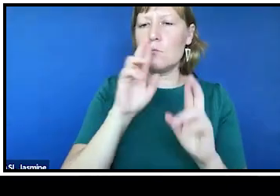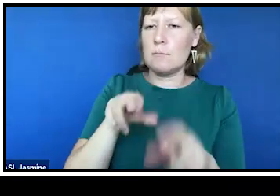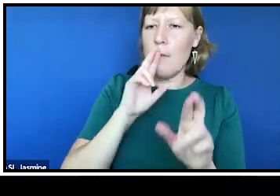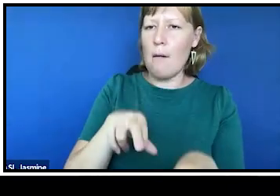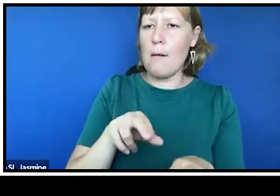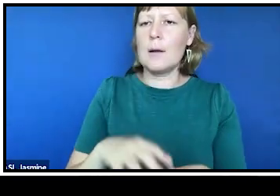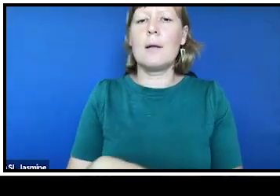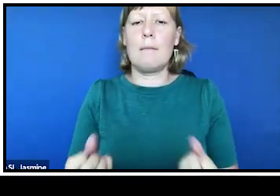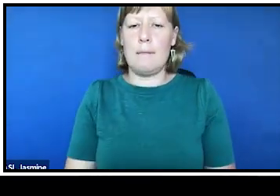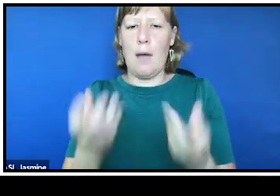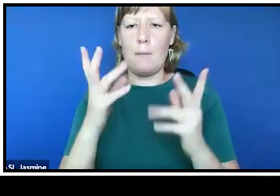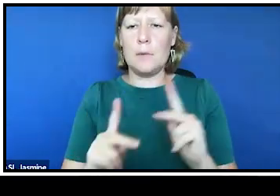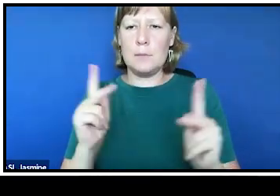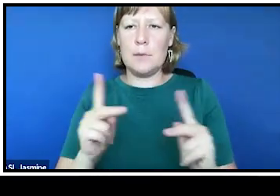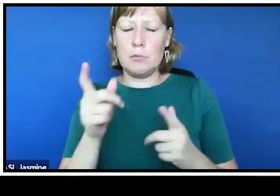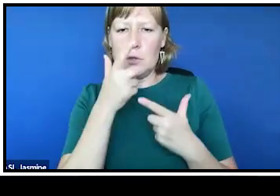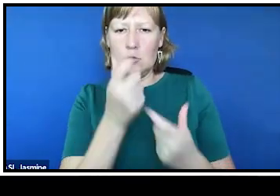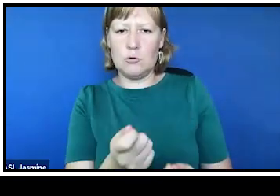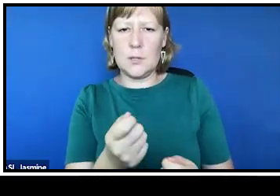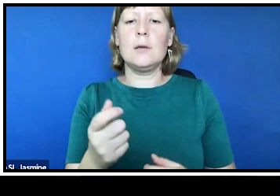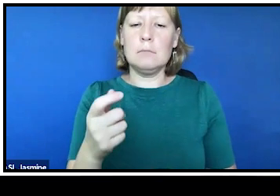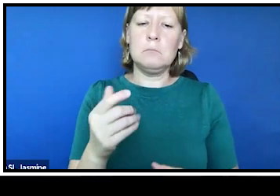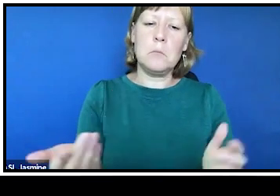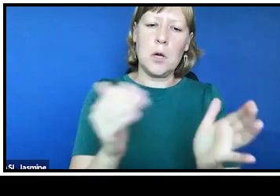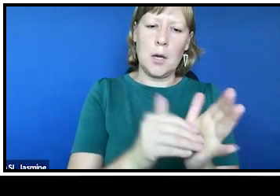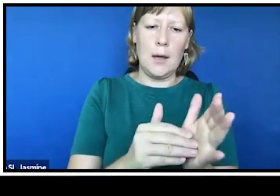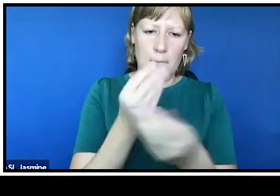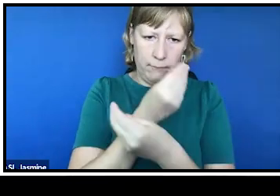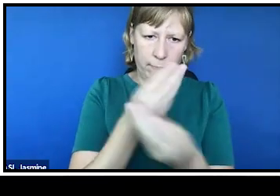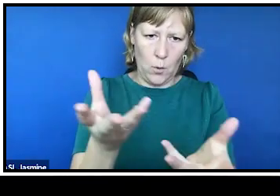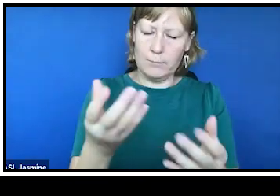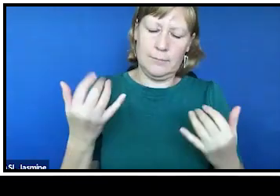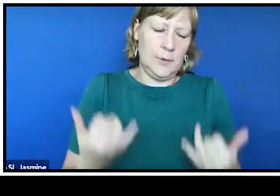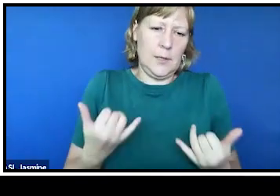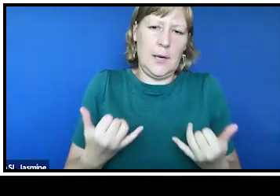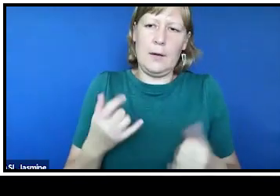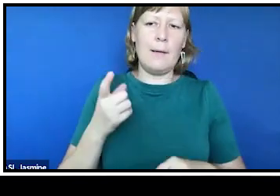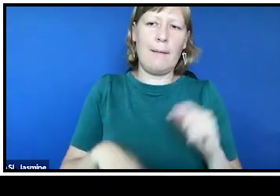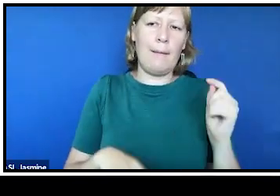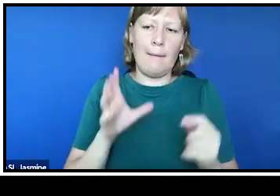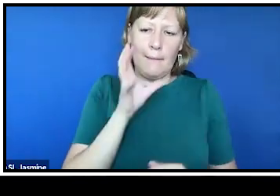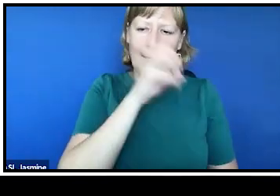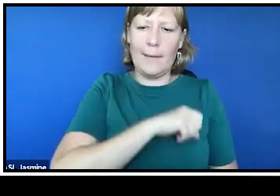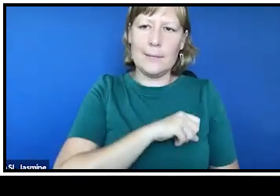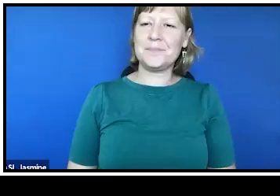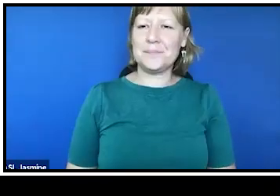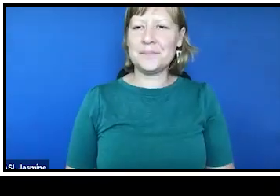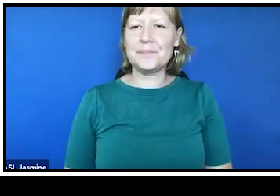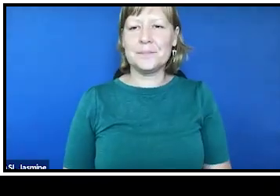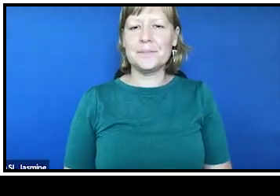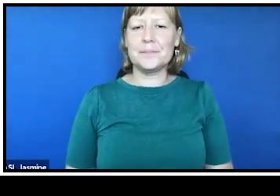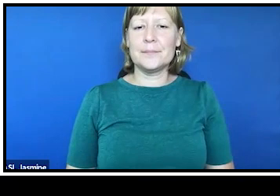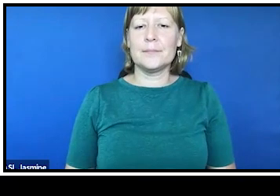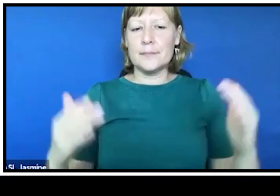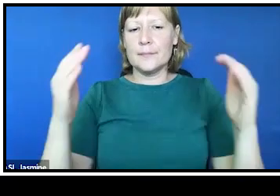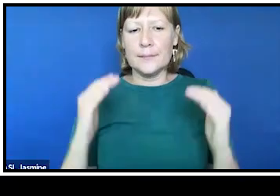going to be interested. So we will provide updated information on that, but I can't speculate to give you that right now. So